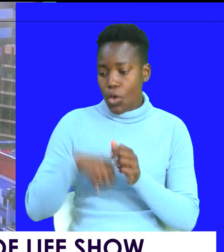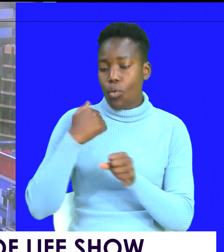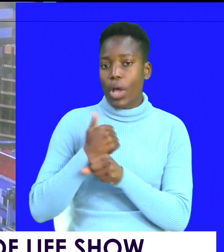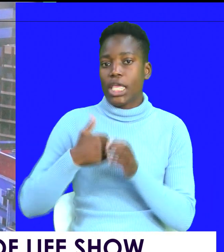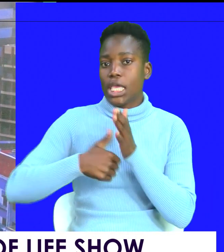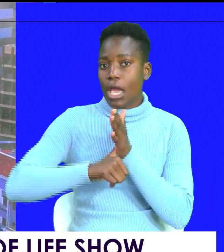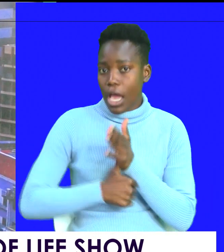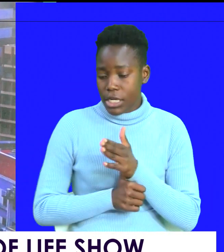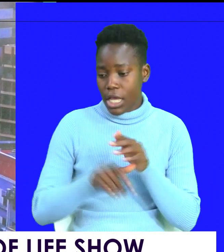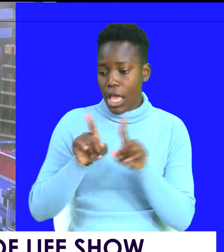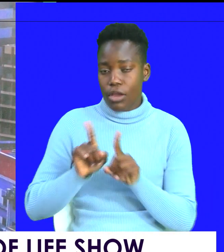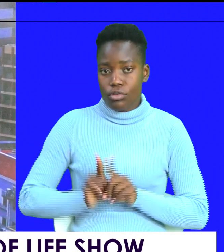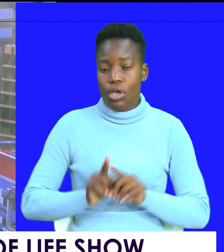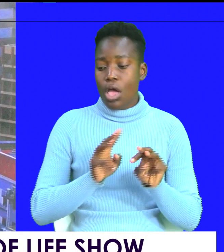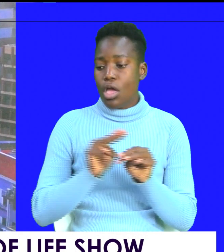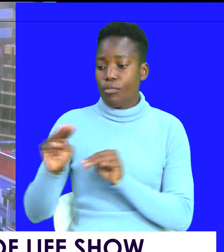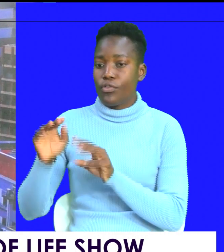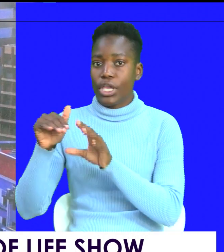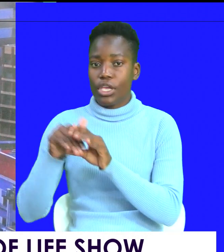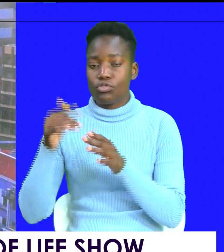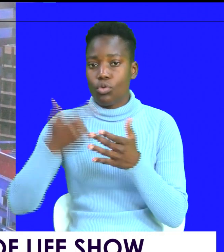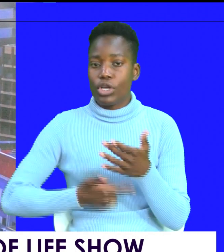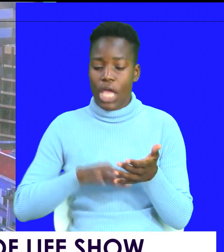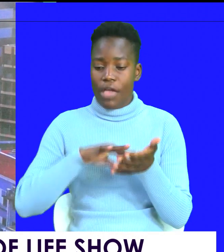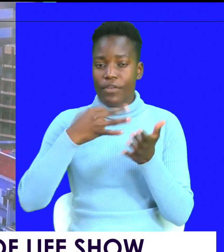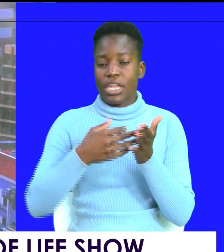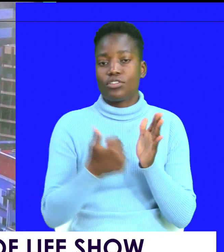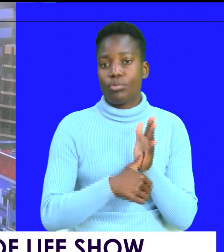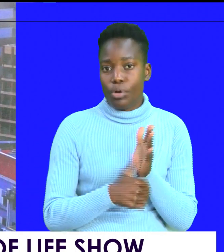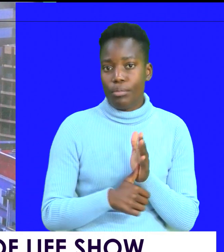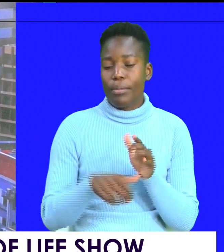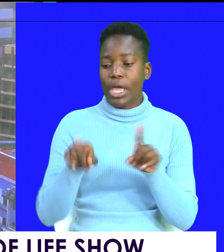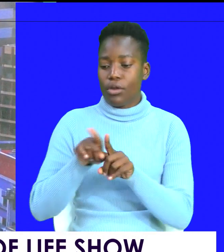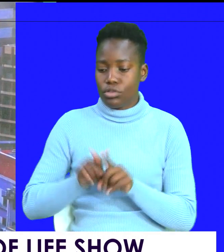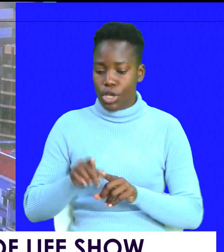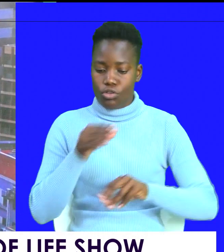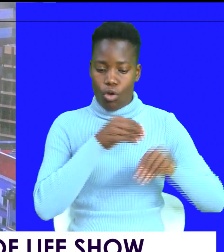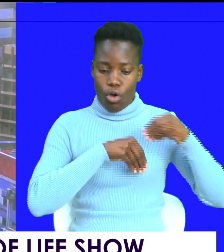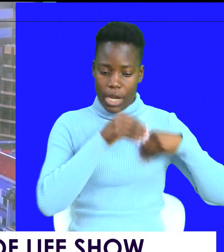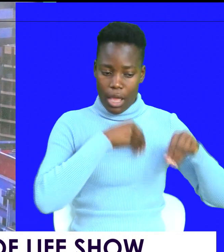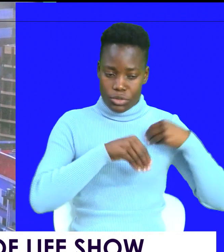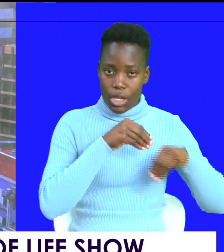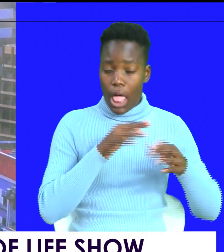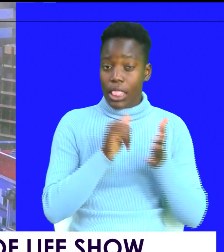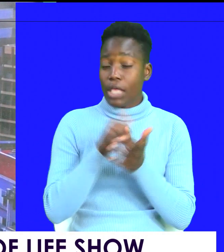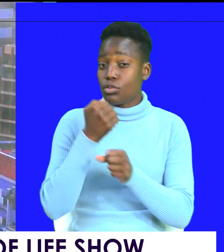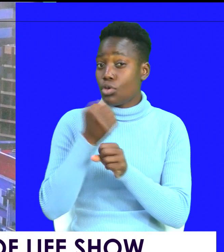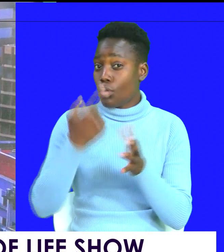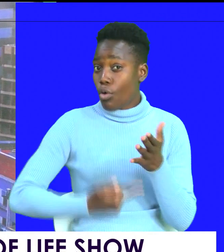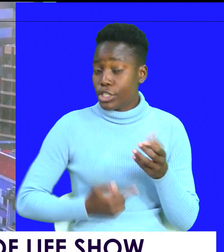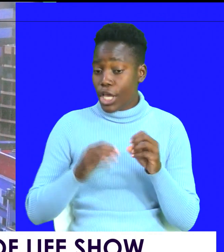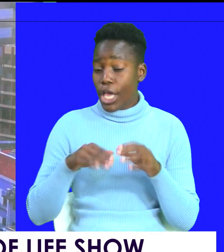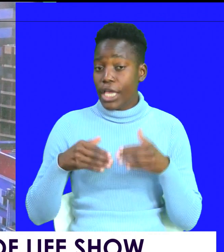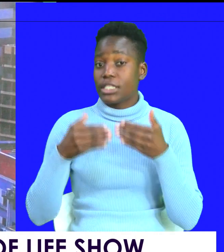hard, and you are even moving into illicit financial flows and into corruption. And what that is doing, it is